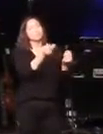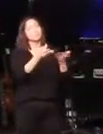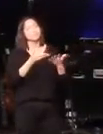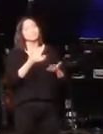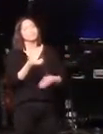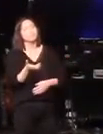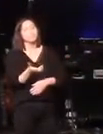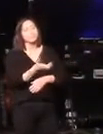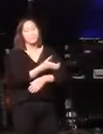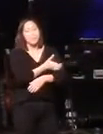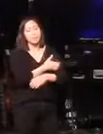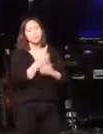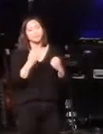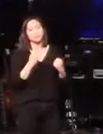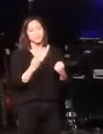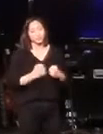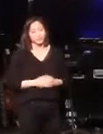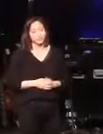So let me tell you this story.